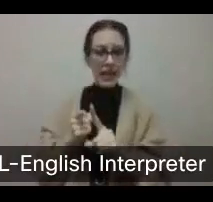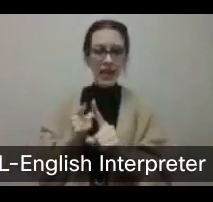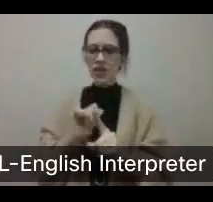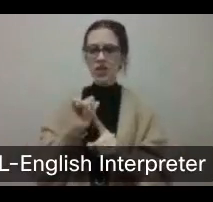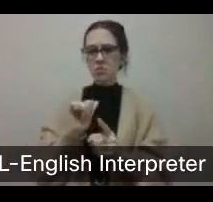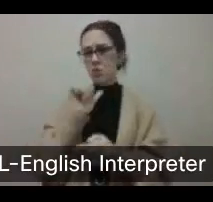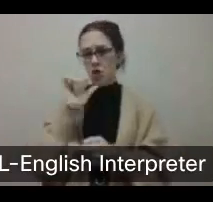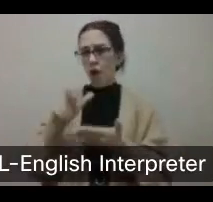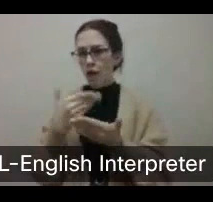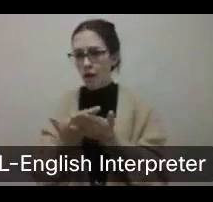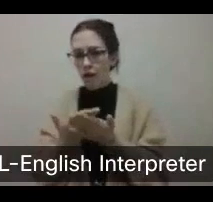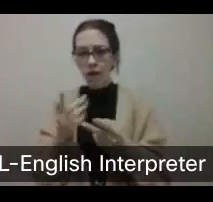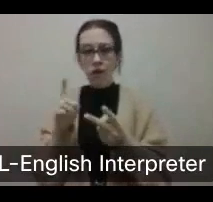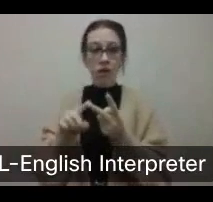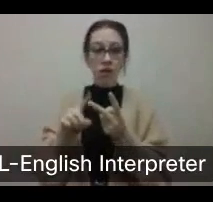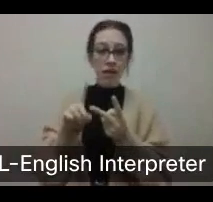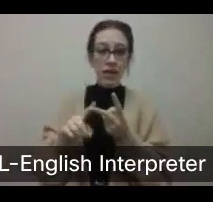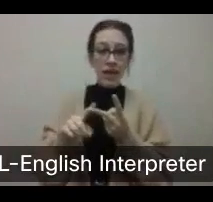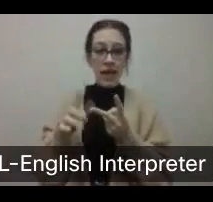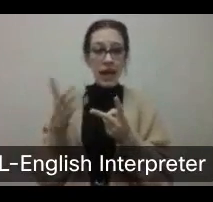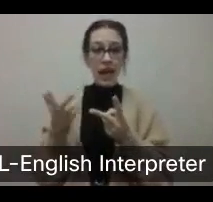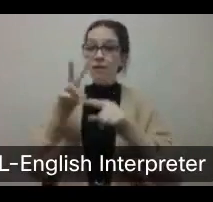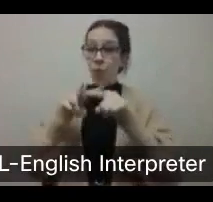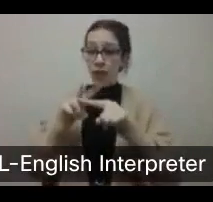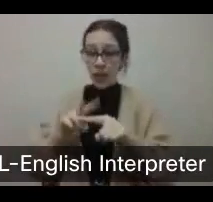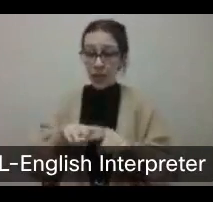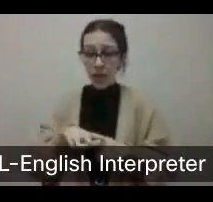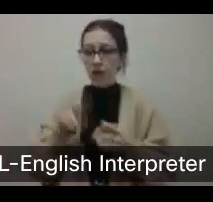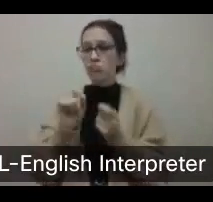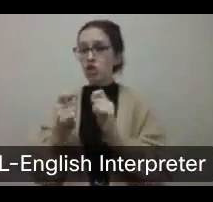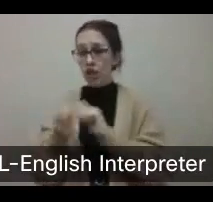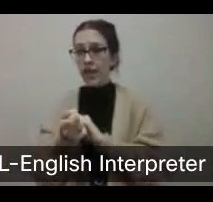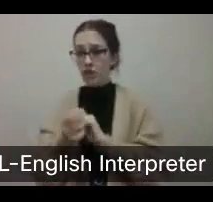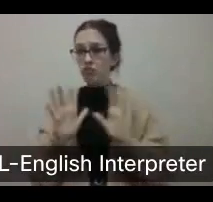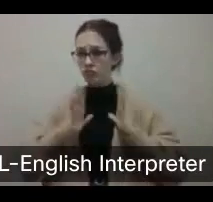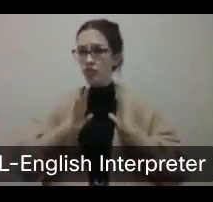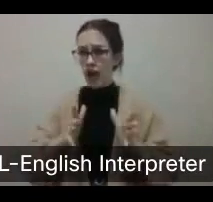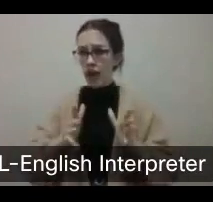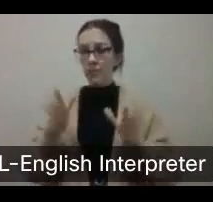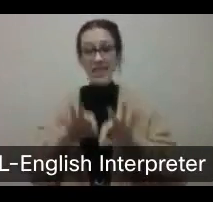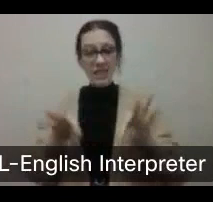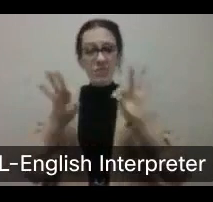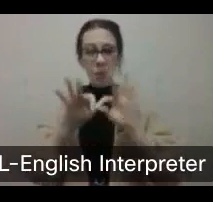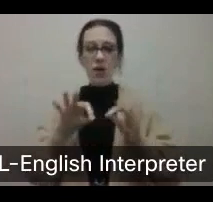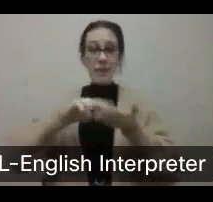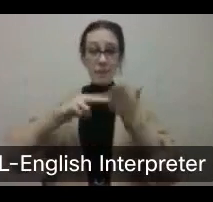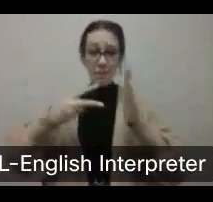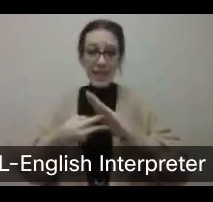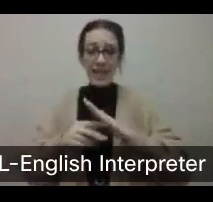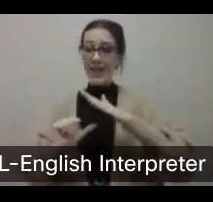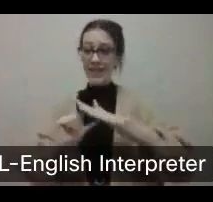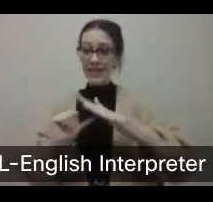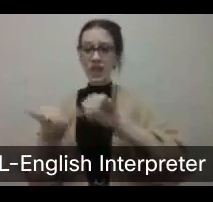original text, we want to be careful not to provide a different meaning than what the original authors